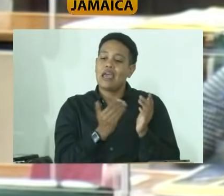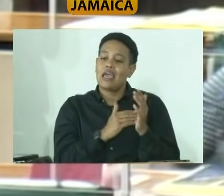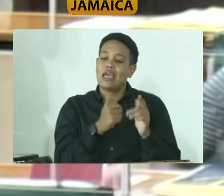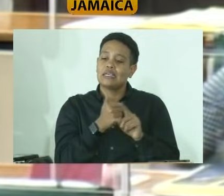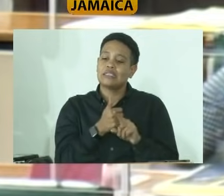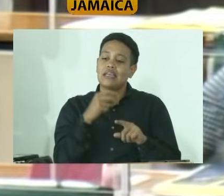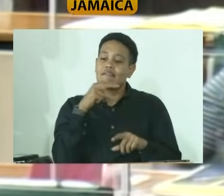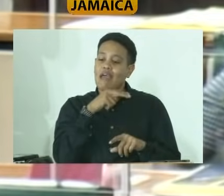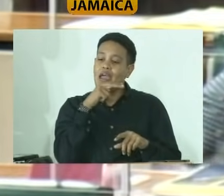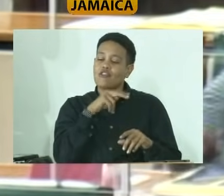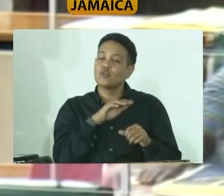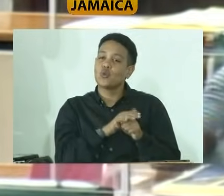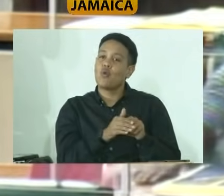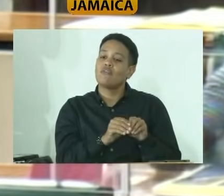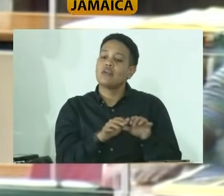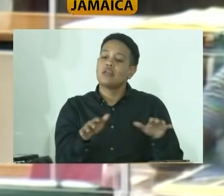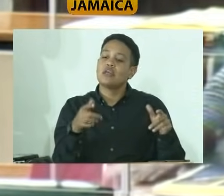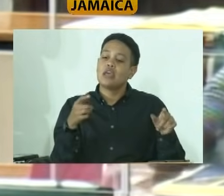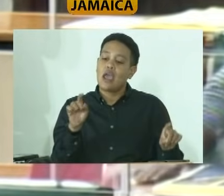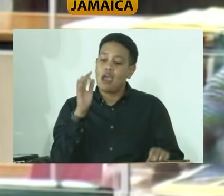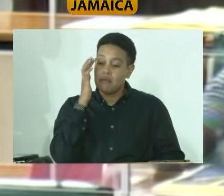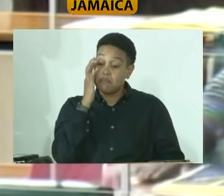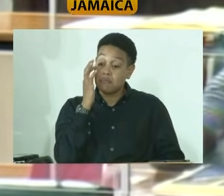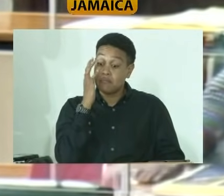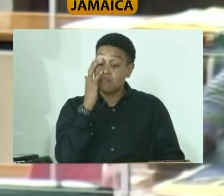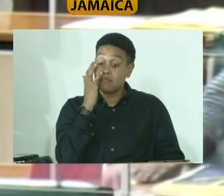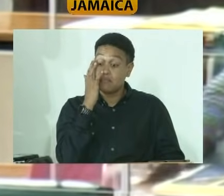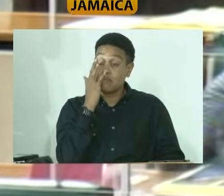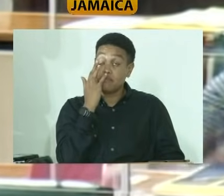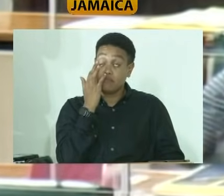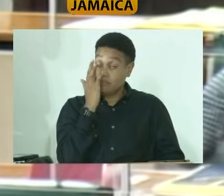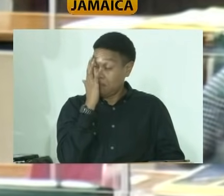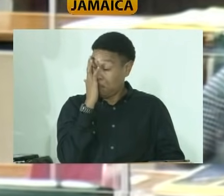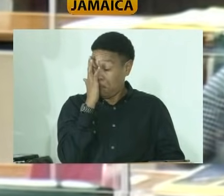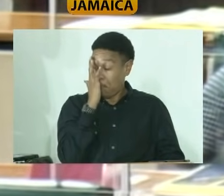the virus. And as such,